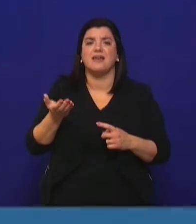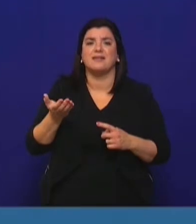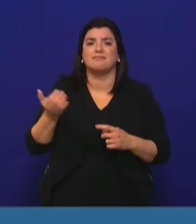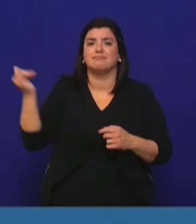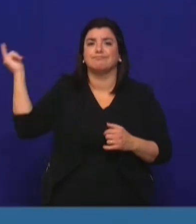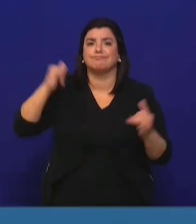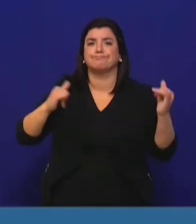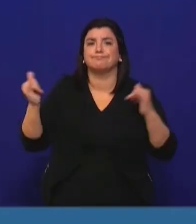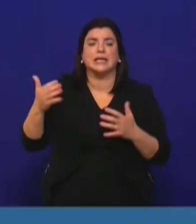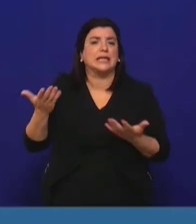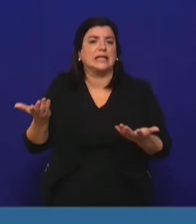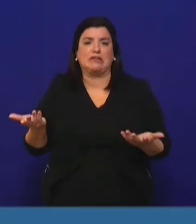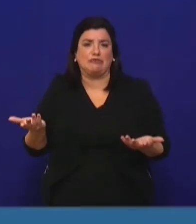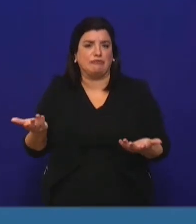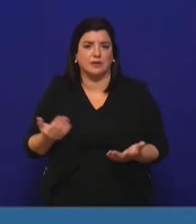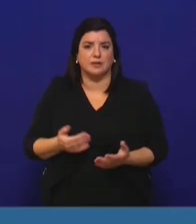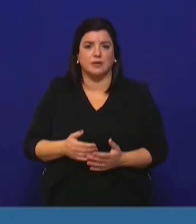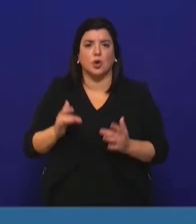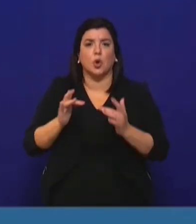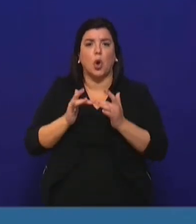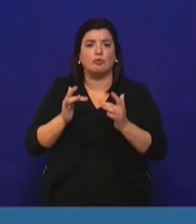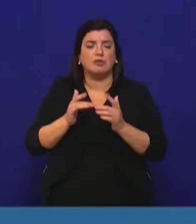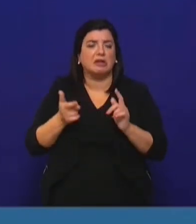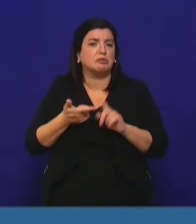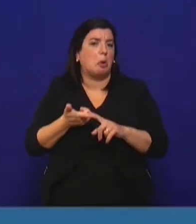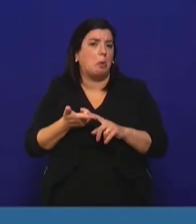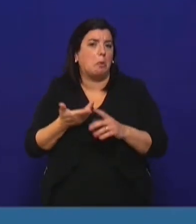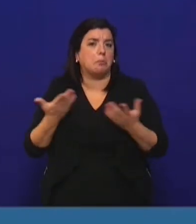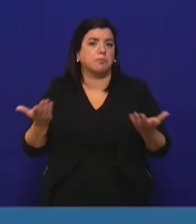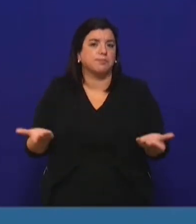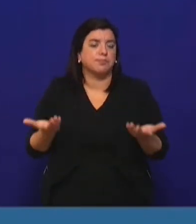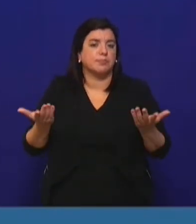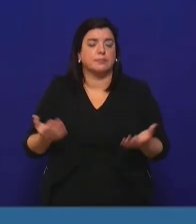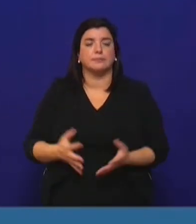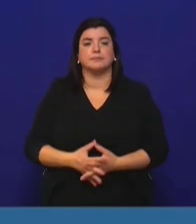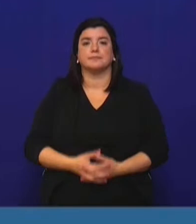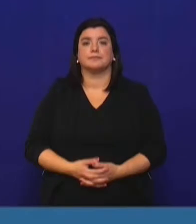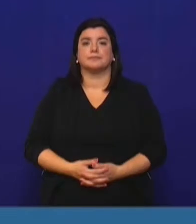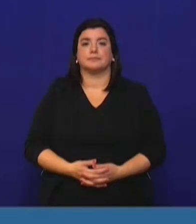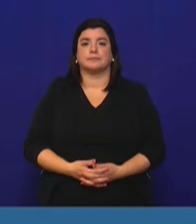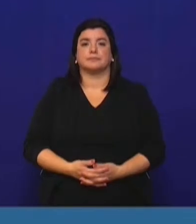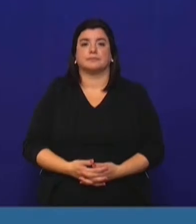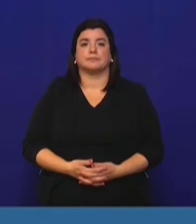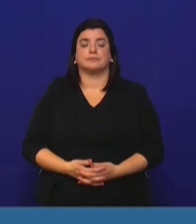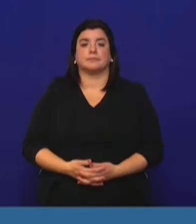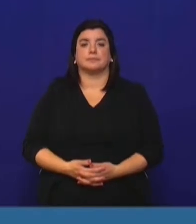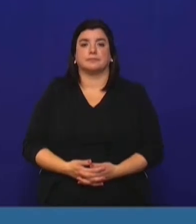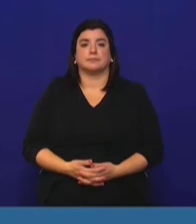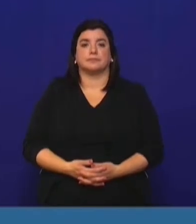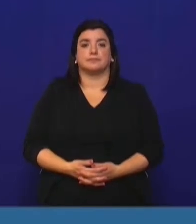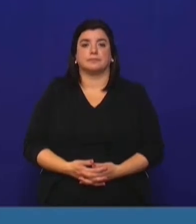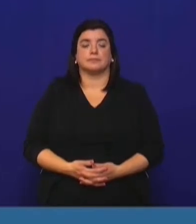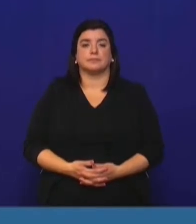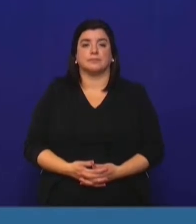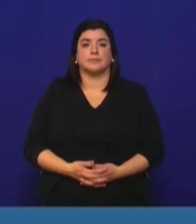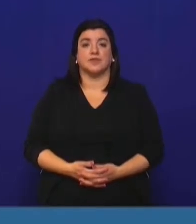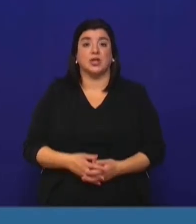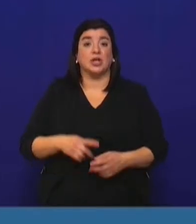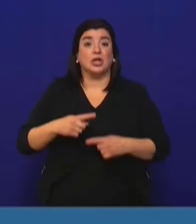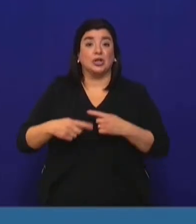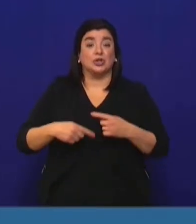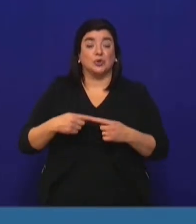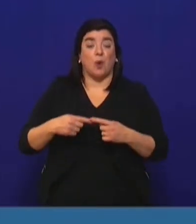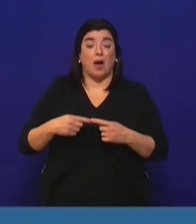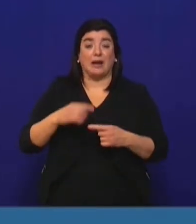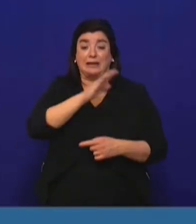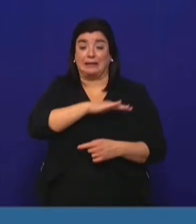cases and any links with travel abroad from other people as well. With respect to the situation regarding spectators,